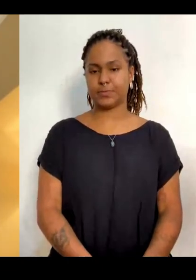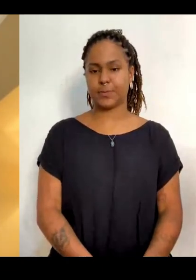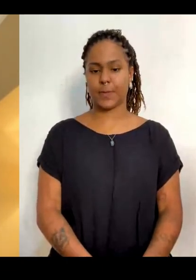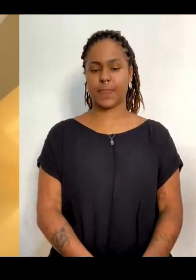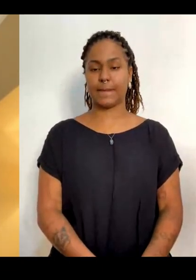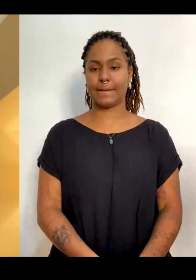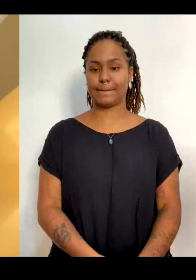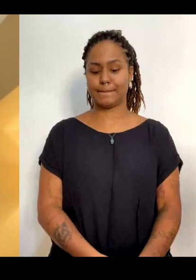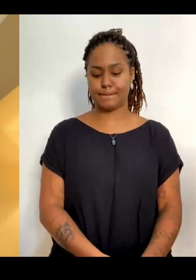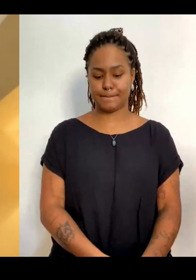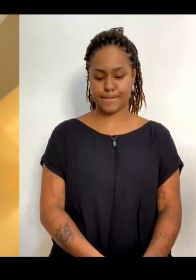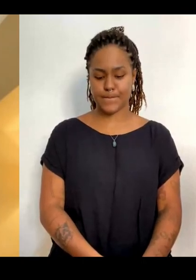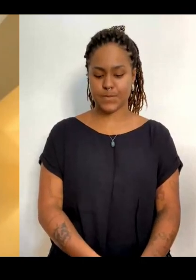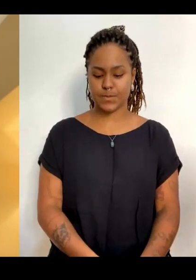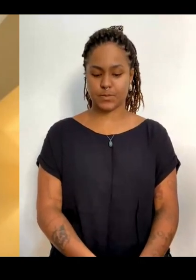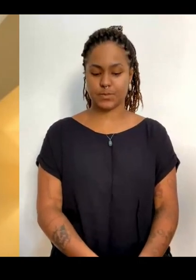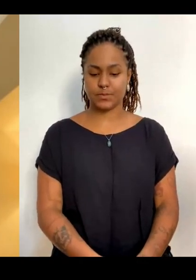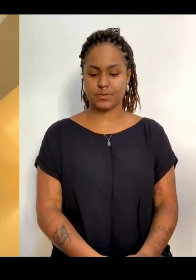community